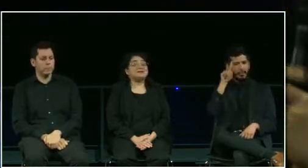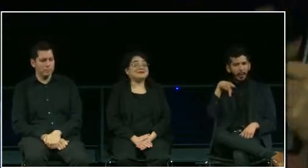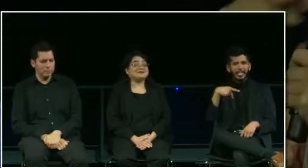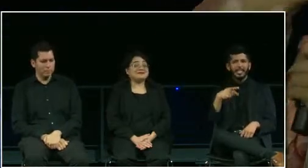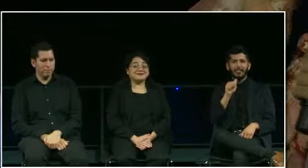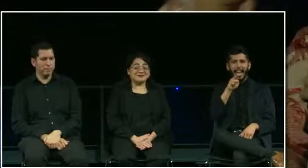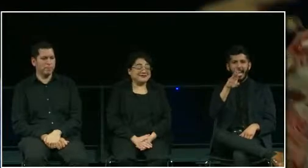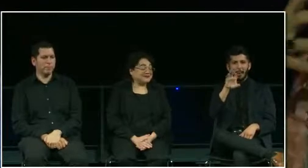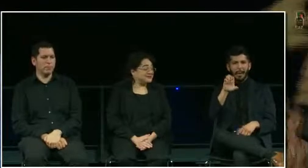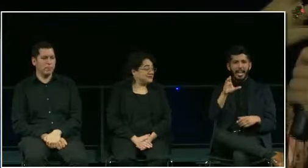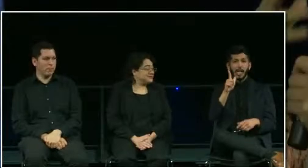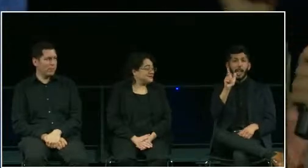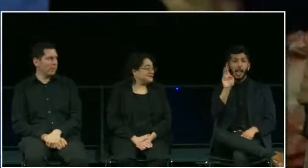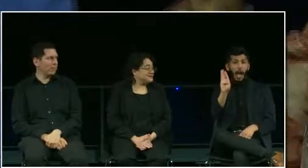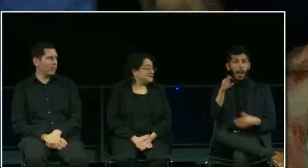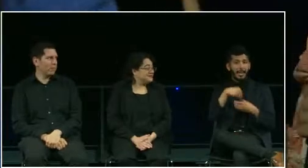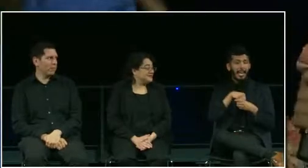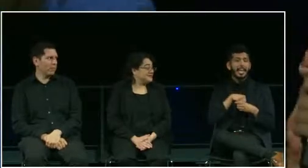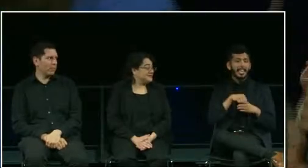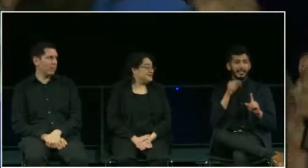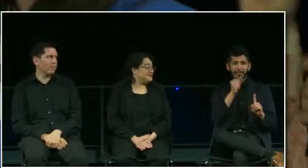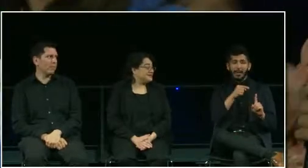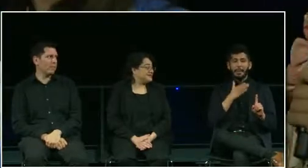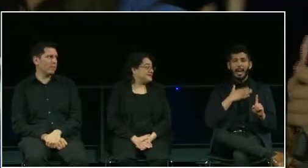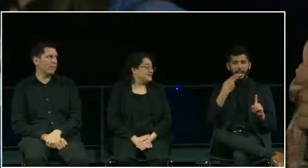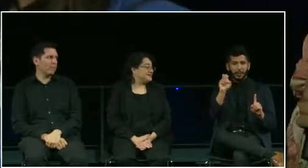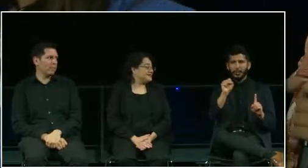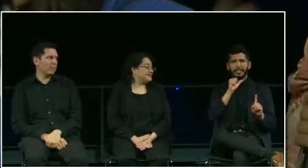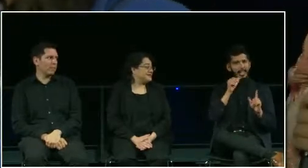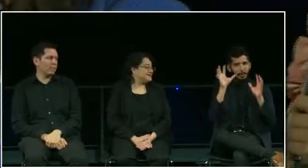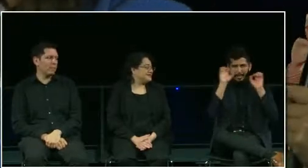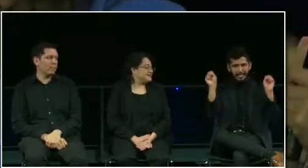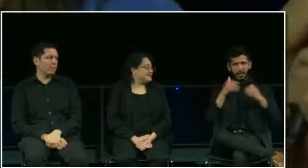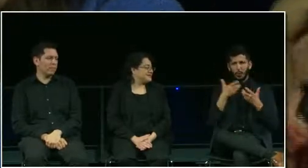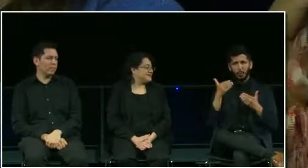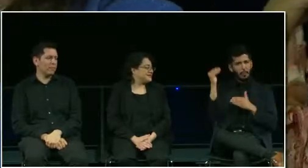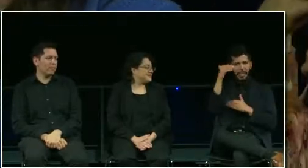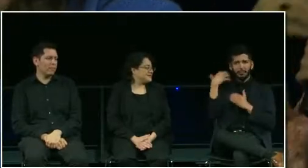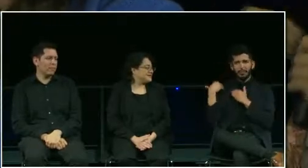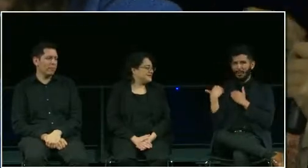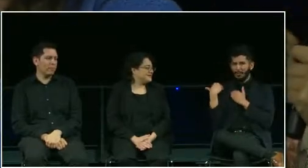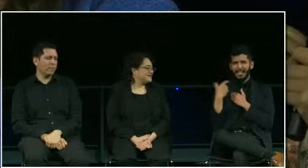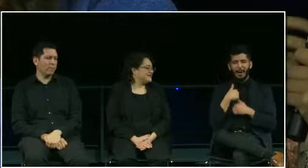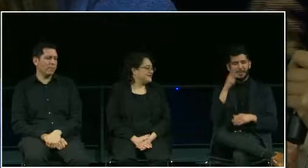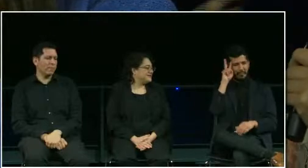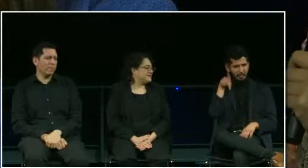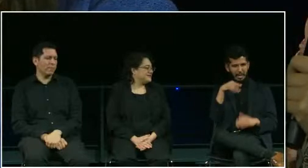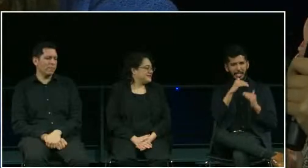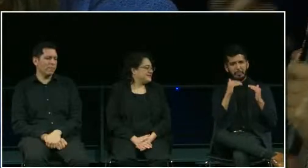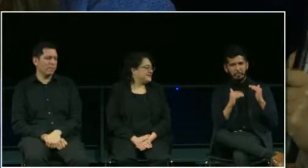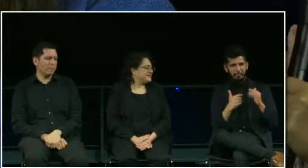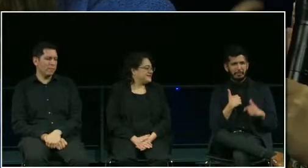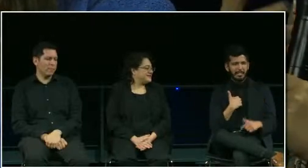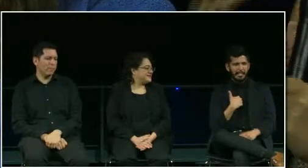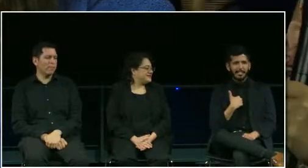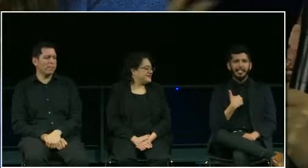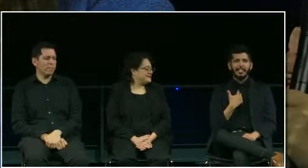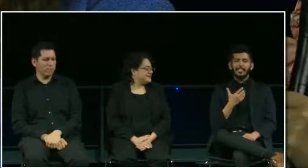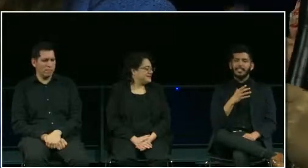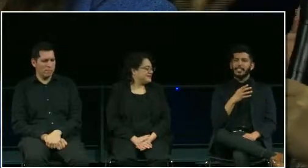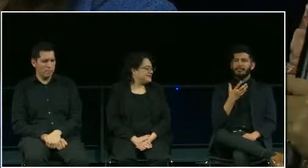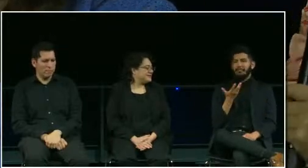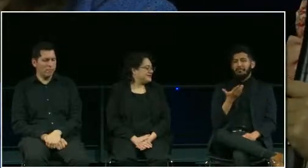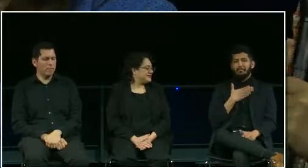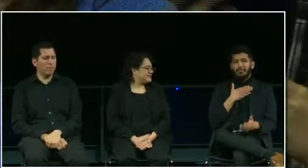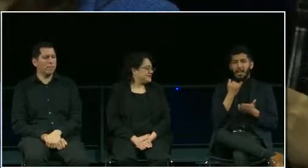high school. So my, not president, that's too much responsibility. I was vice president. And so my artistic and